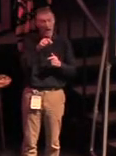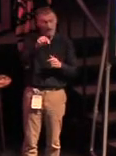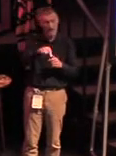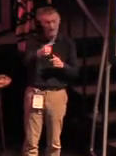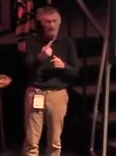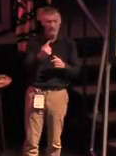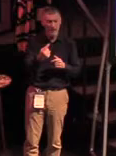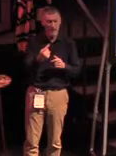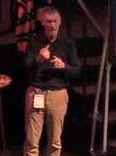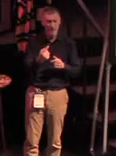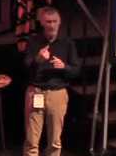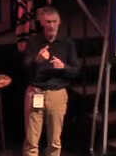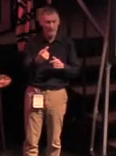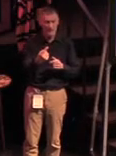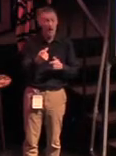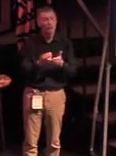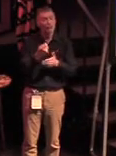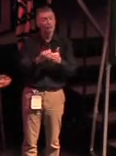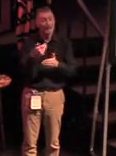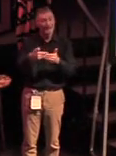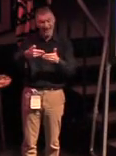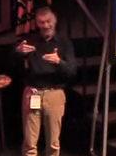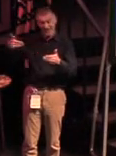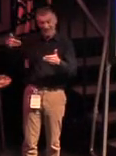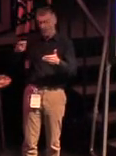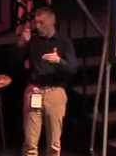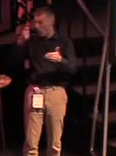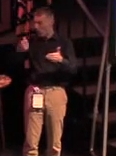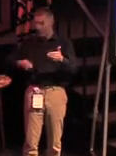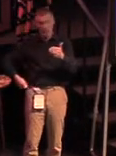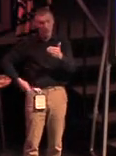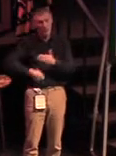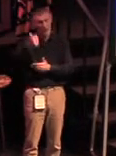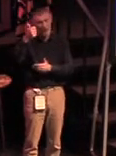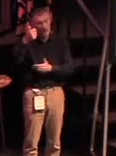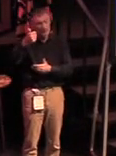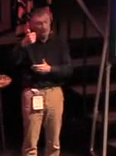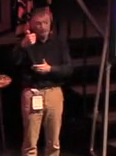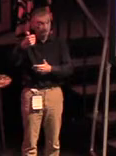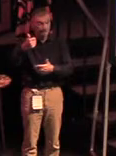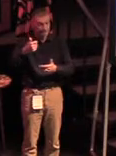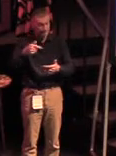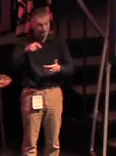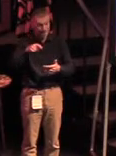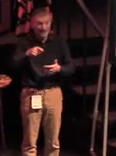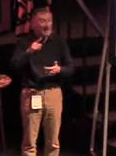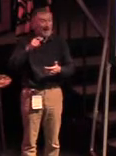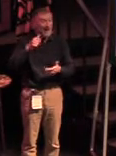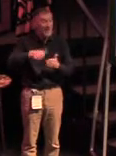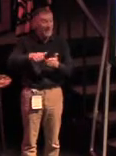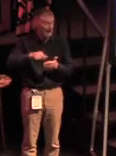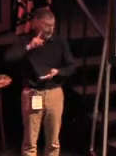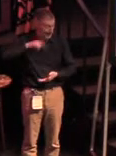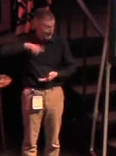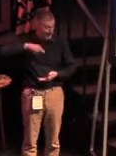was heavily in rent arrears and was about to be evicted from his house and homeless. And he'd just been ignoring these letters and putting them